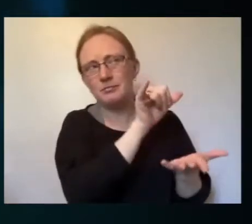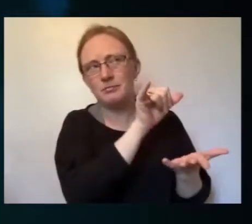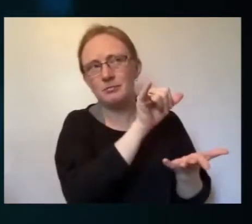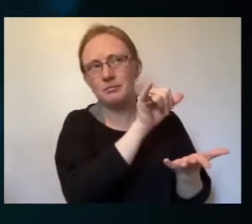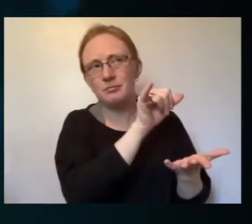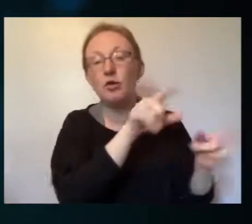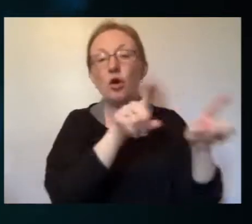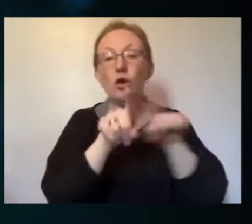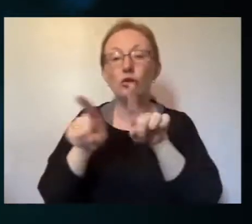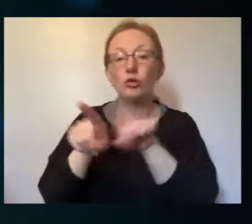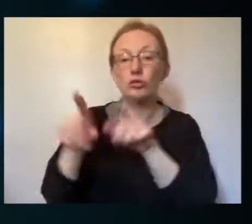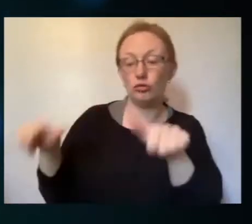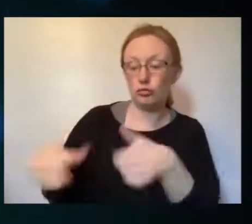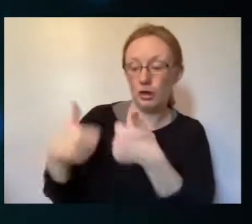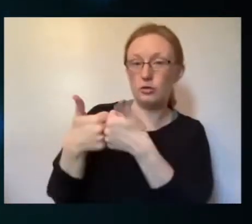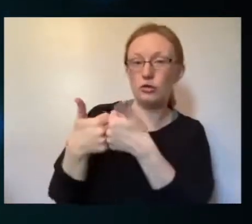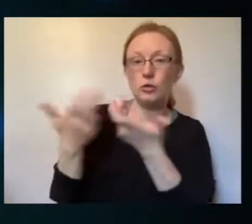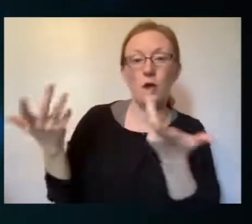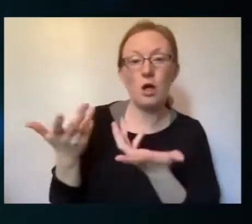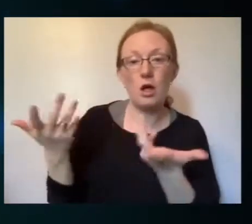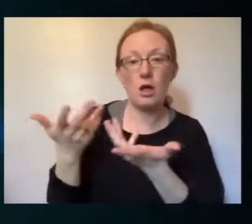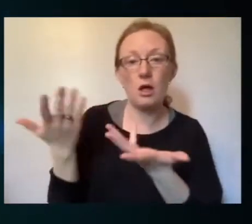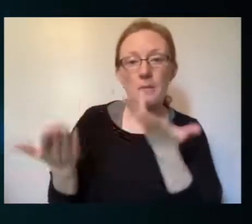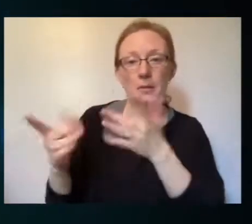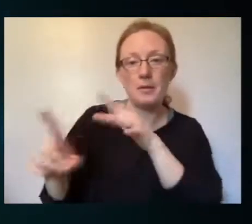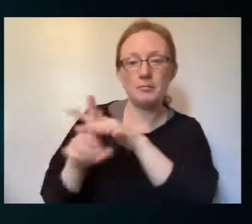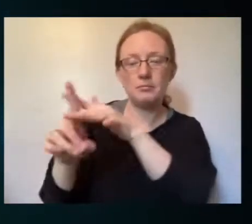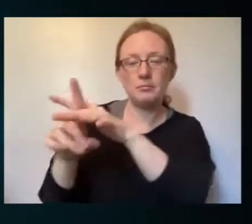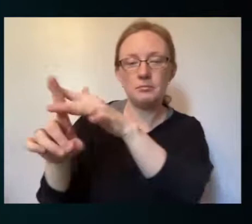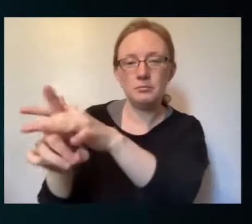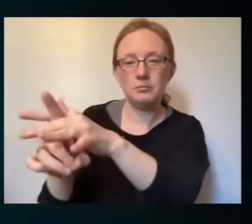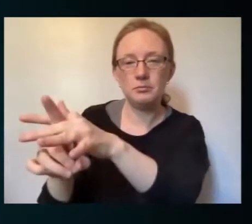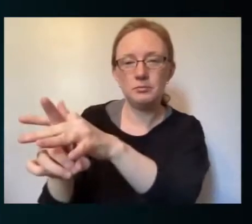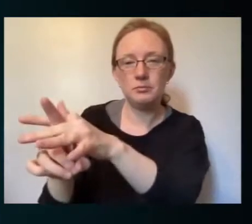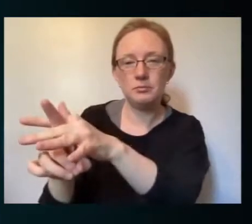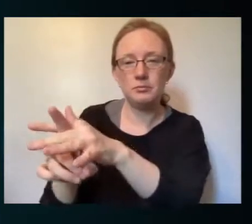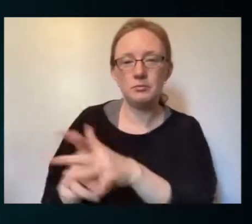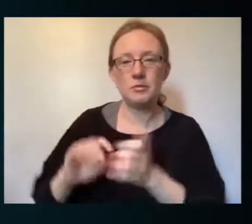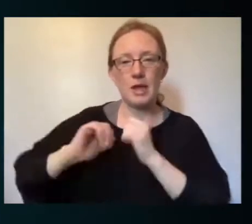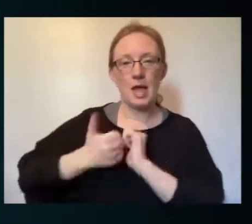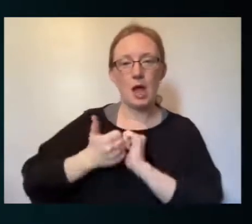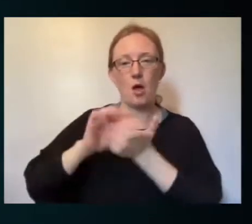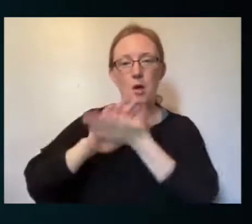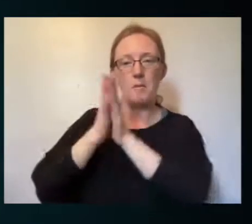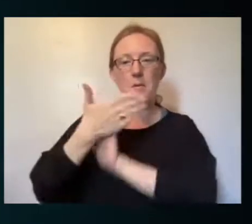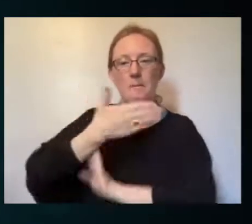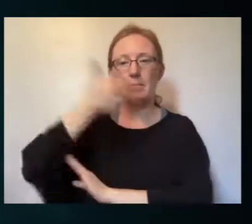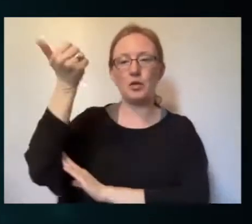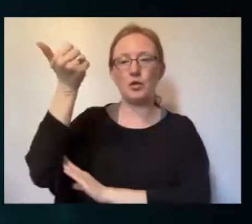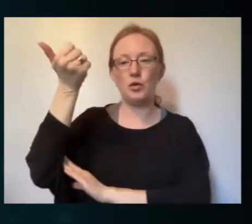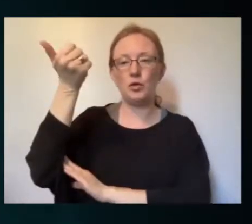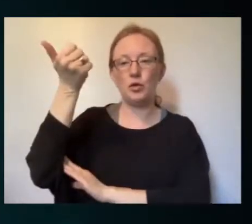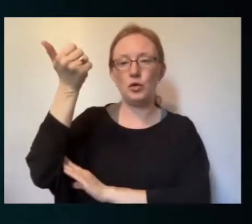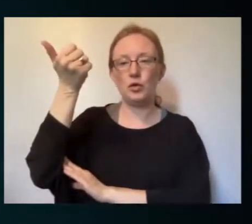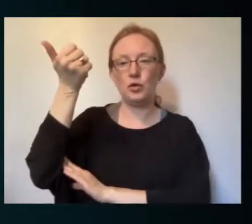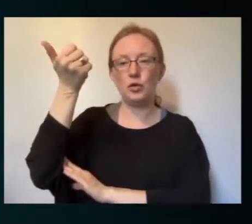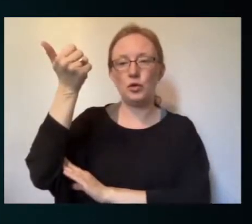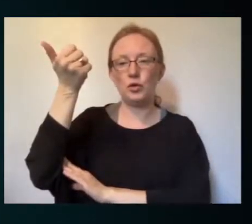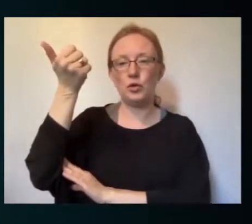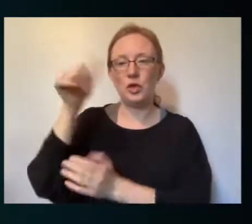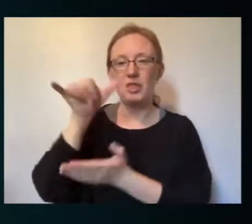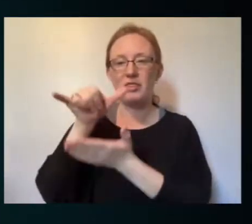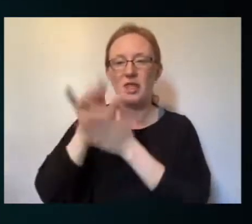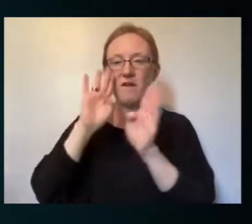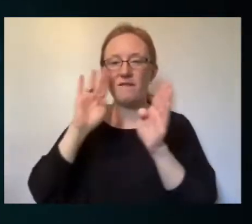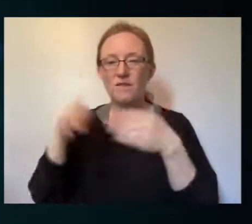what are the challenges that might come up, and how can we do better? So that's really the focus for